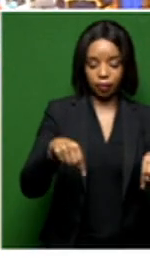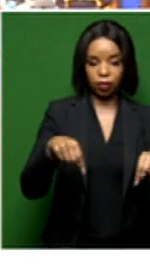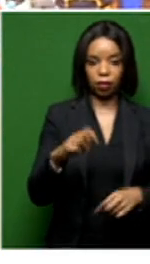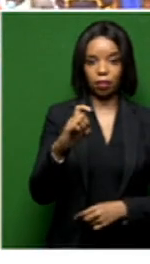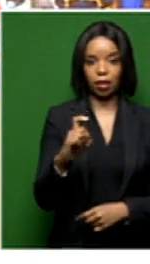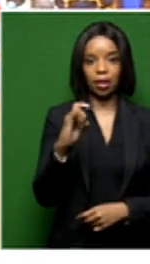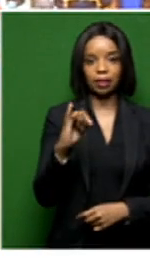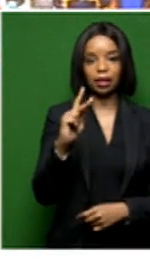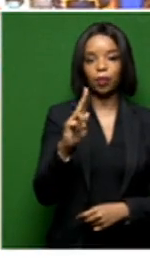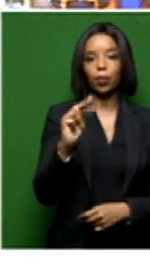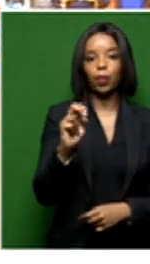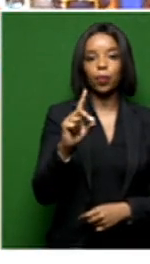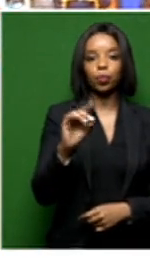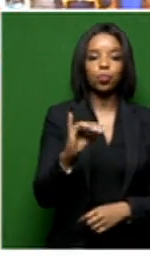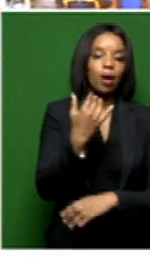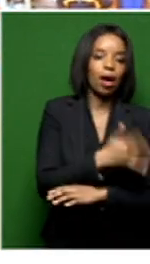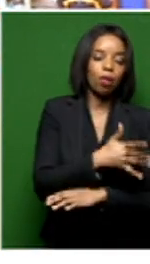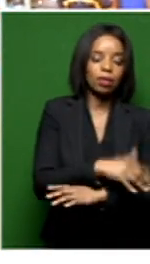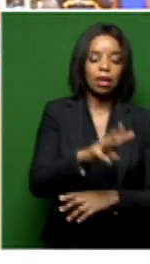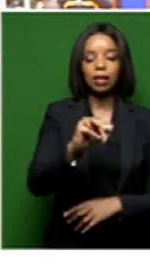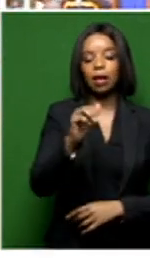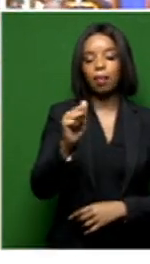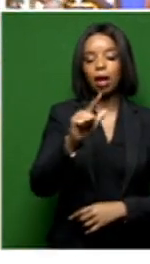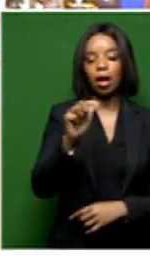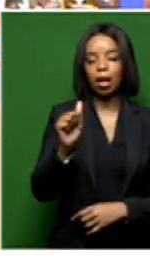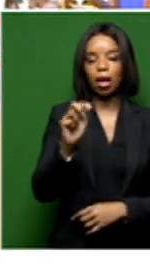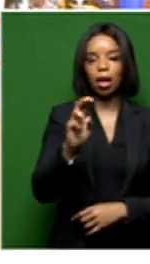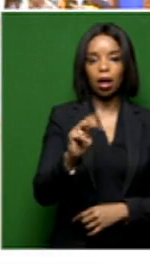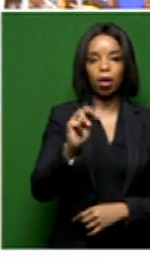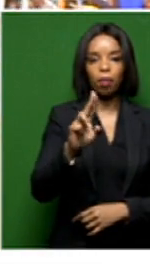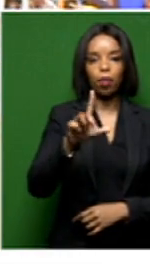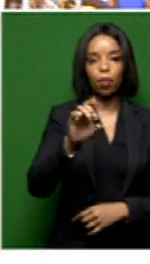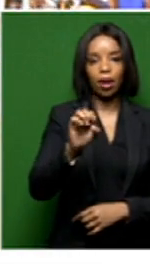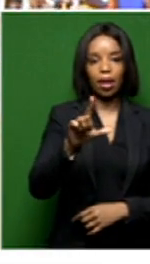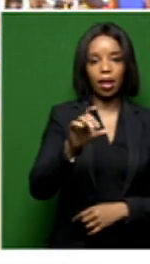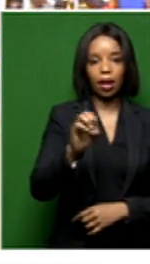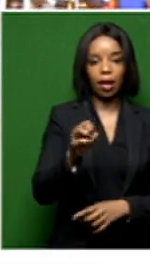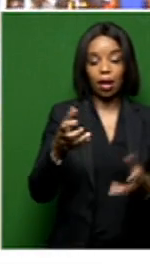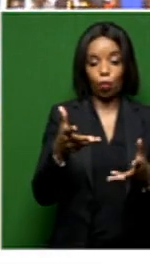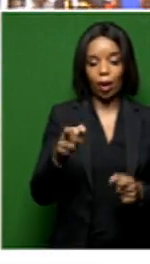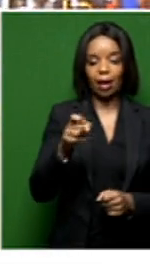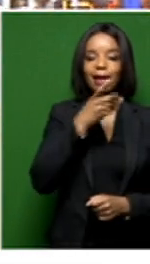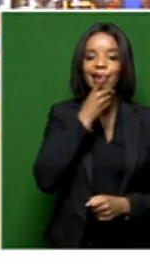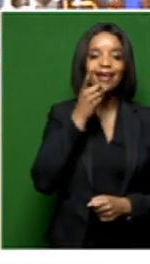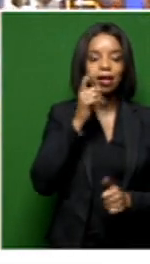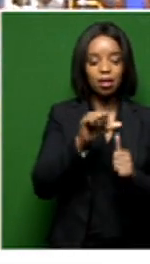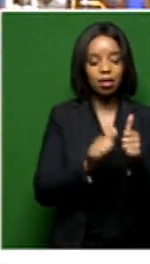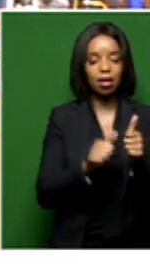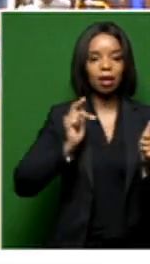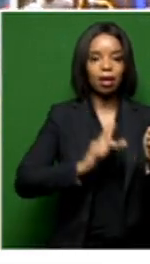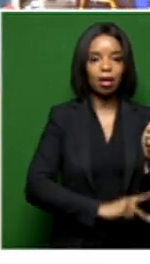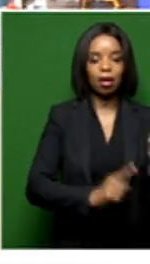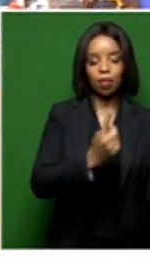Xikundu, just outside Malamulele, where the Deputy President of the country, Mr. David Mabuza, will be here just sort